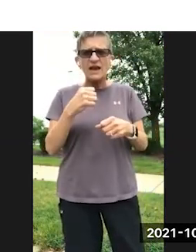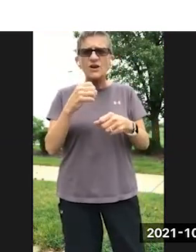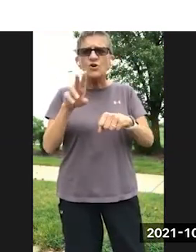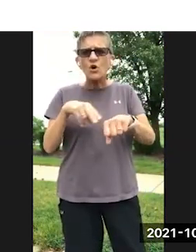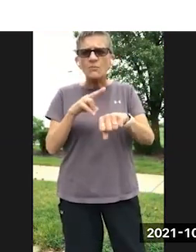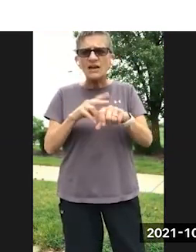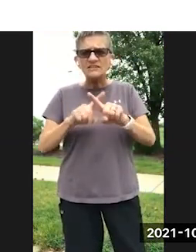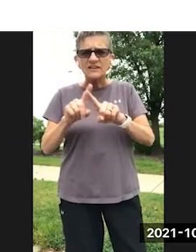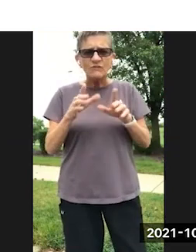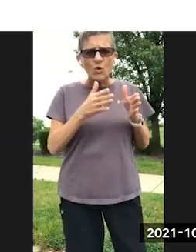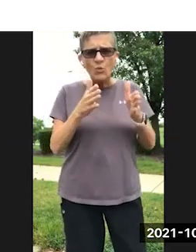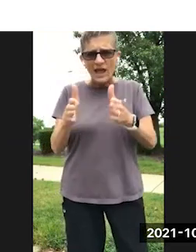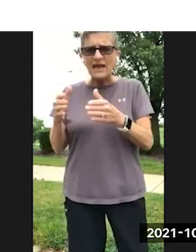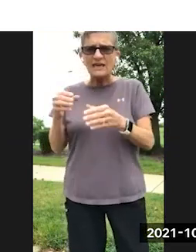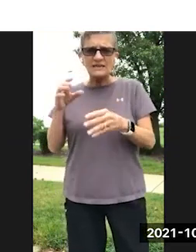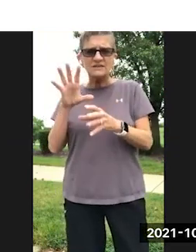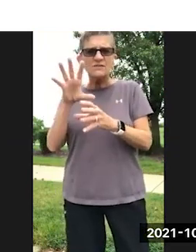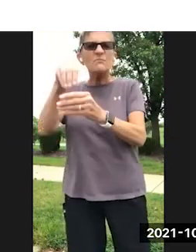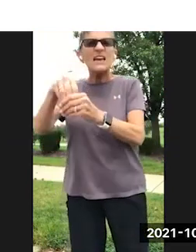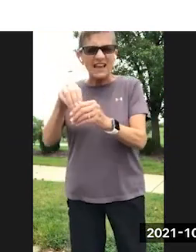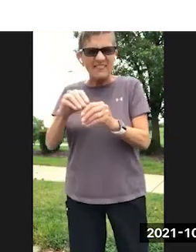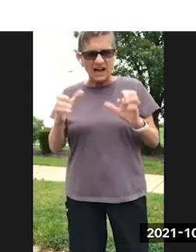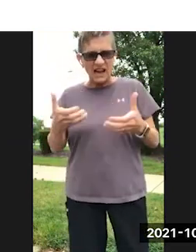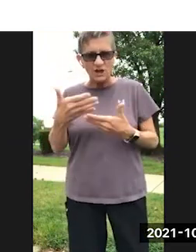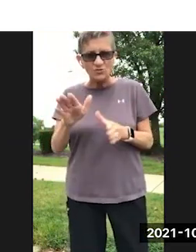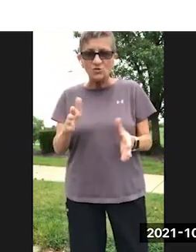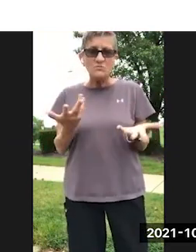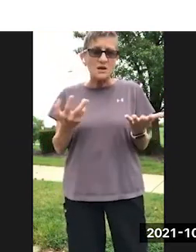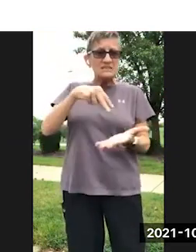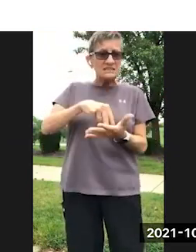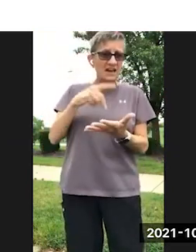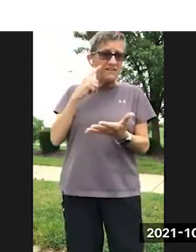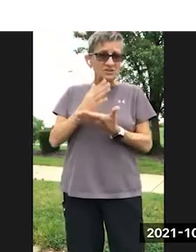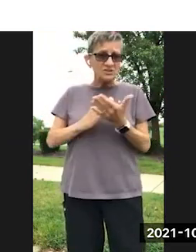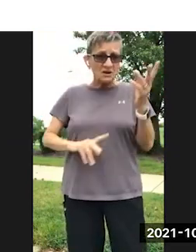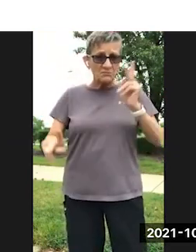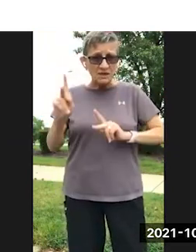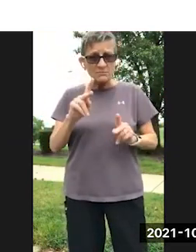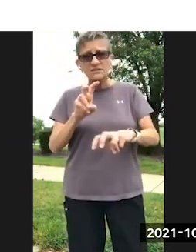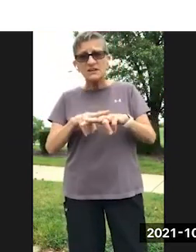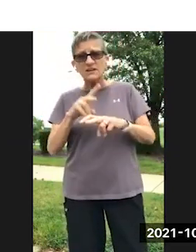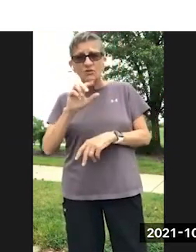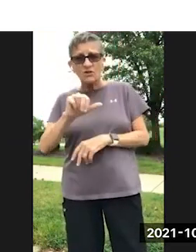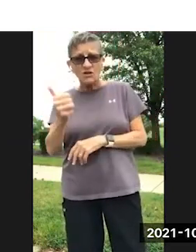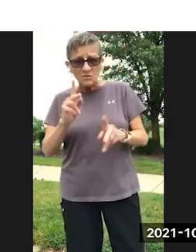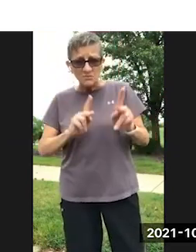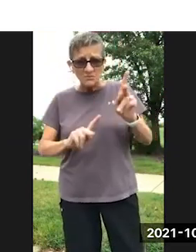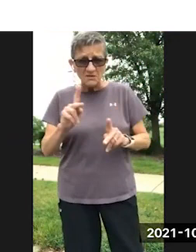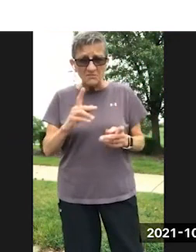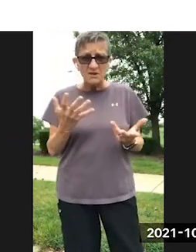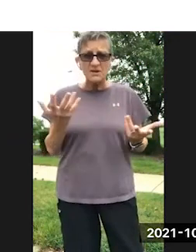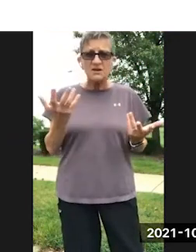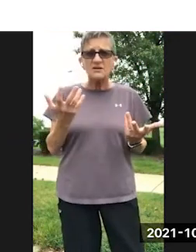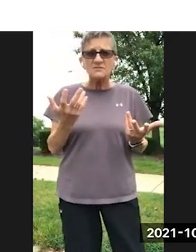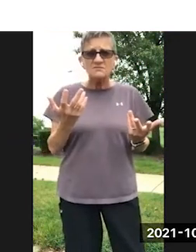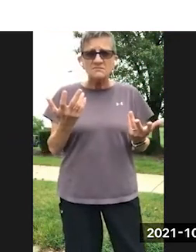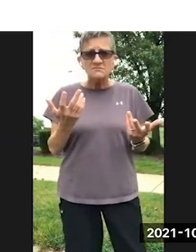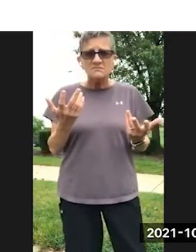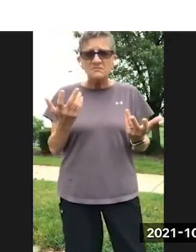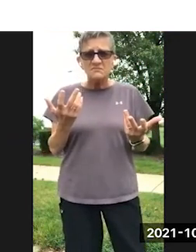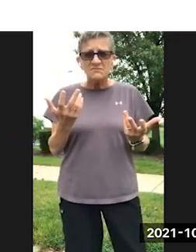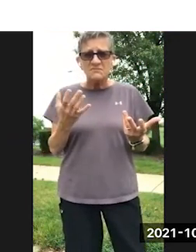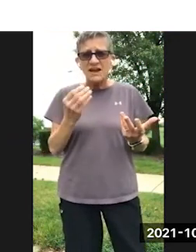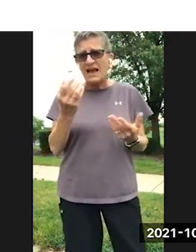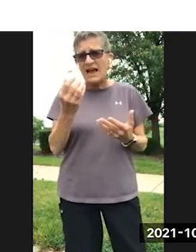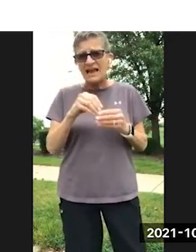in our classrooms, whether that means standing for some people, sitting for others, and using fidget toys, in any